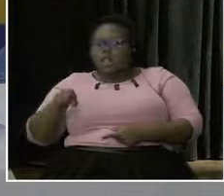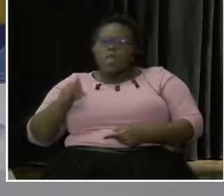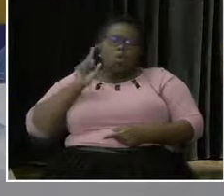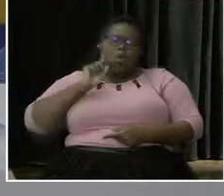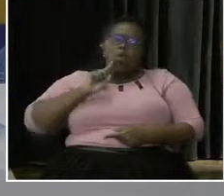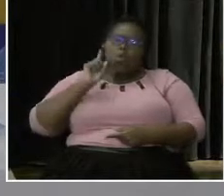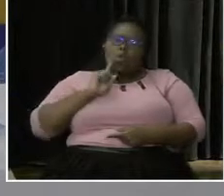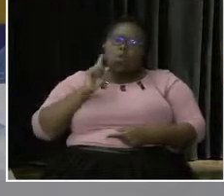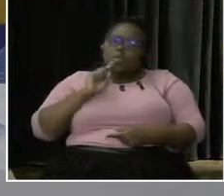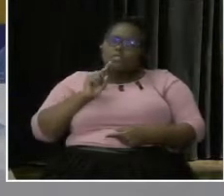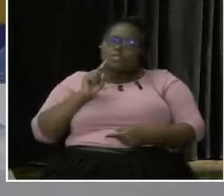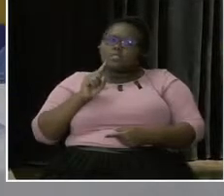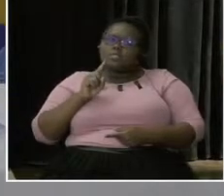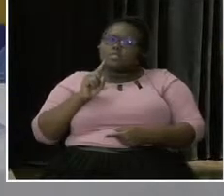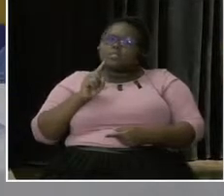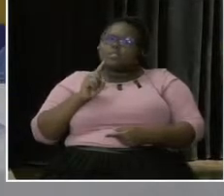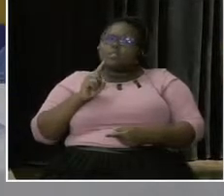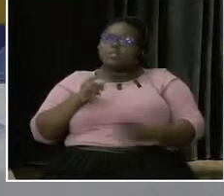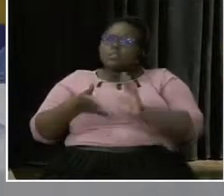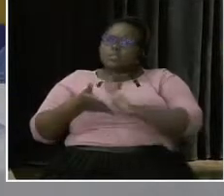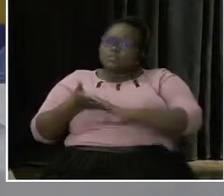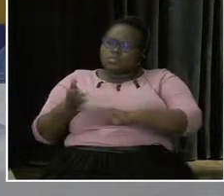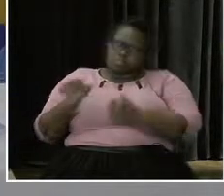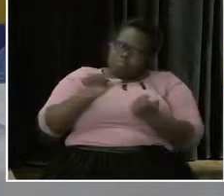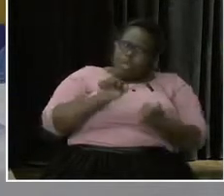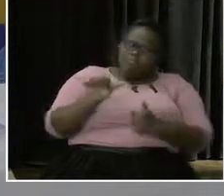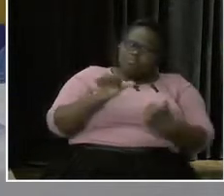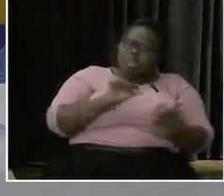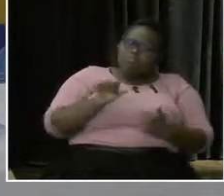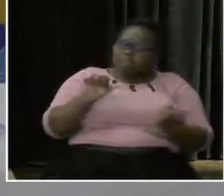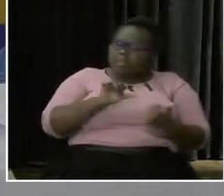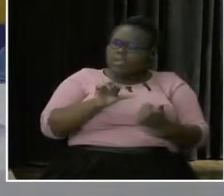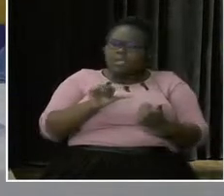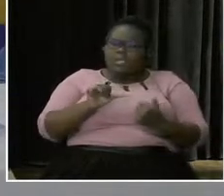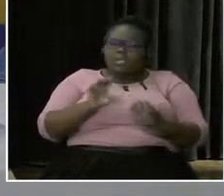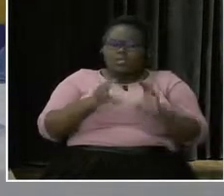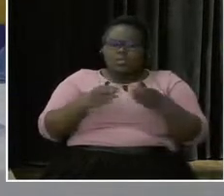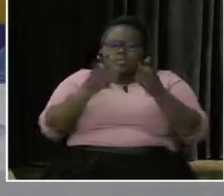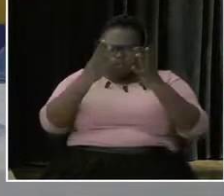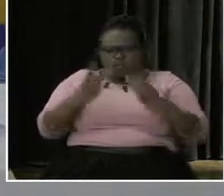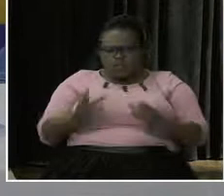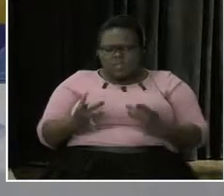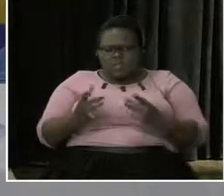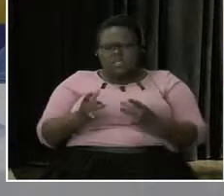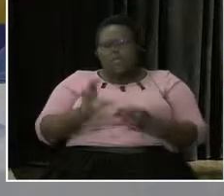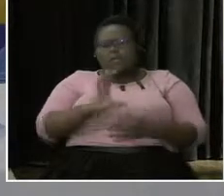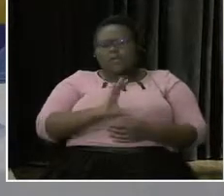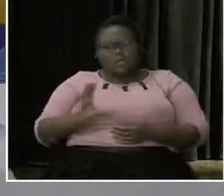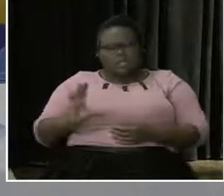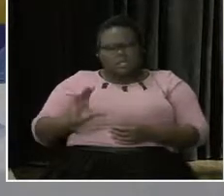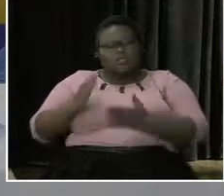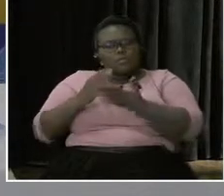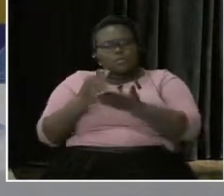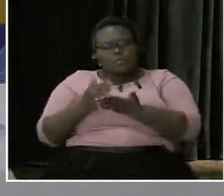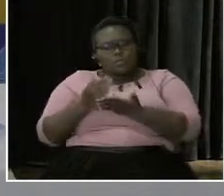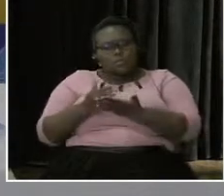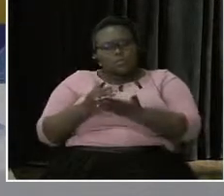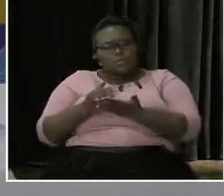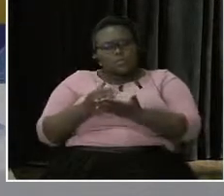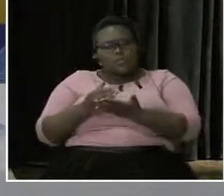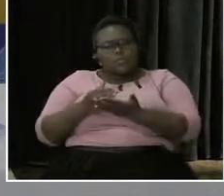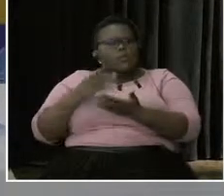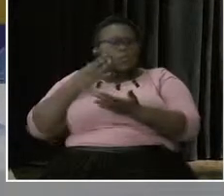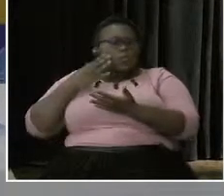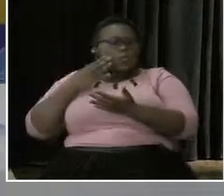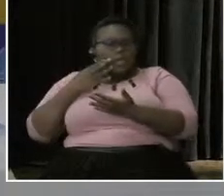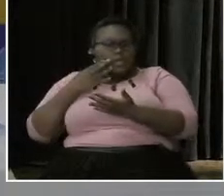always revisited, and in the committee of finance and the council will keep on making sure that where there are